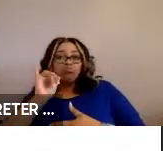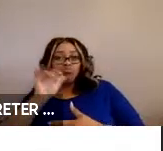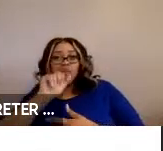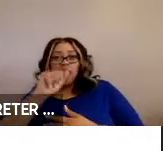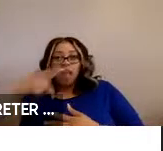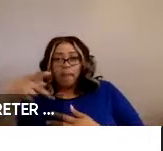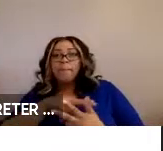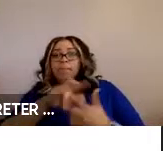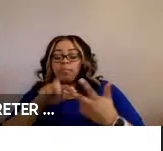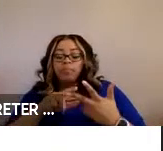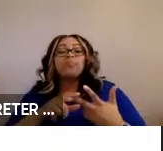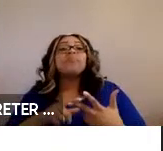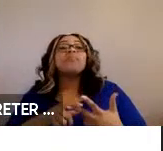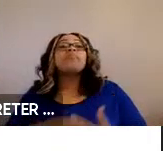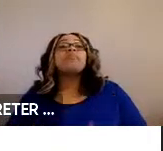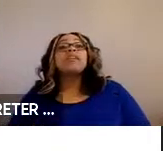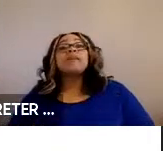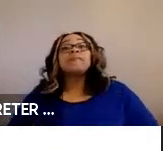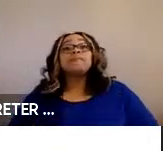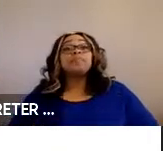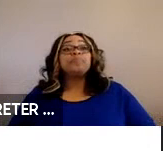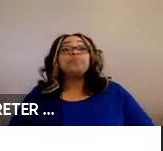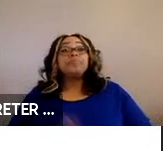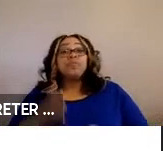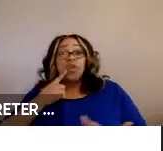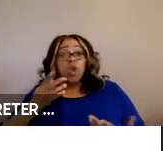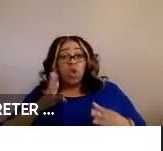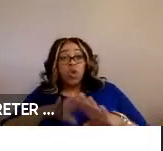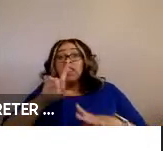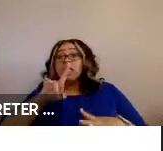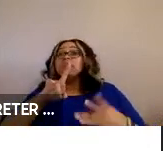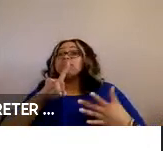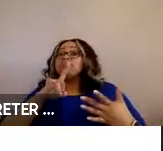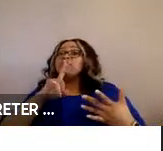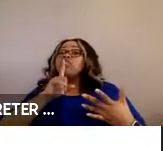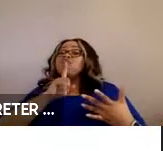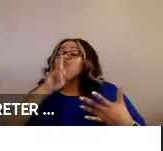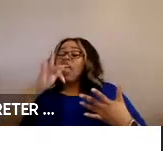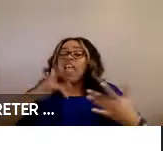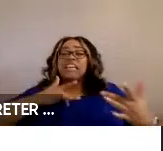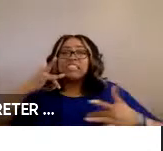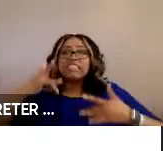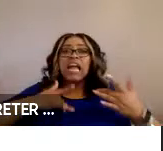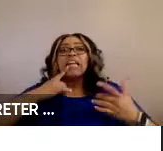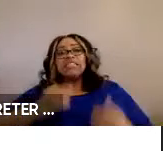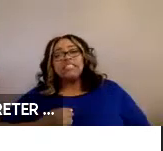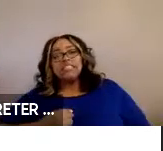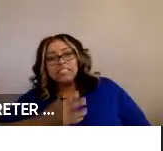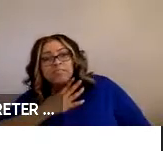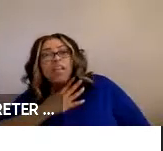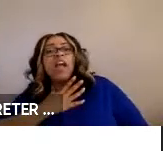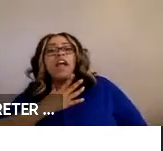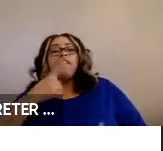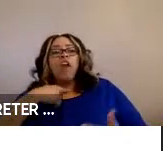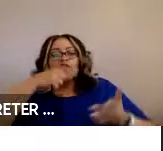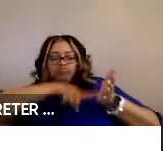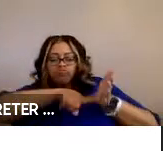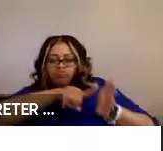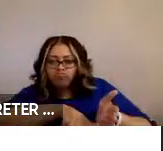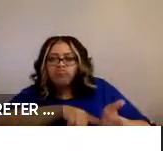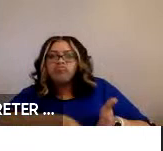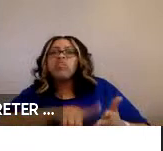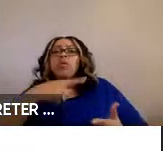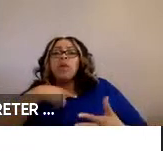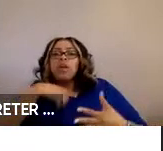Next slide, please. So to conclude, this study was truly an exciting and inspiring undertaking for our research team, as we were able